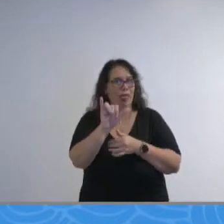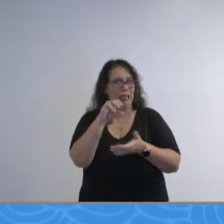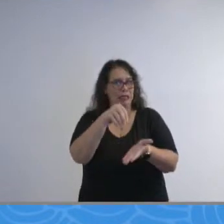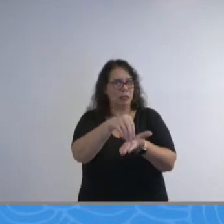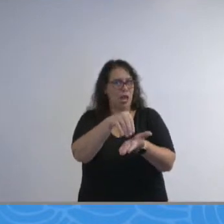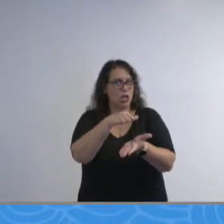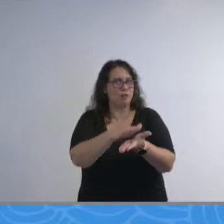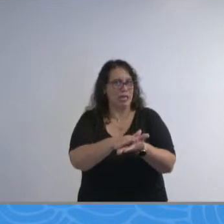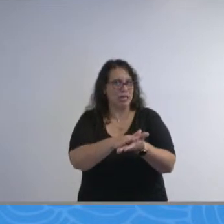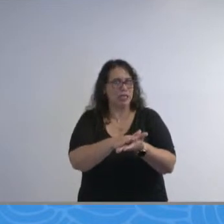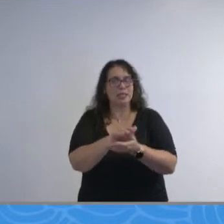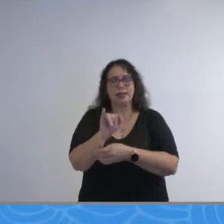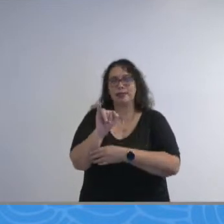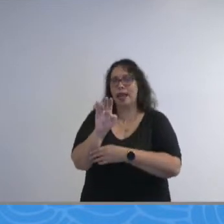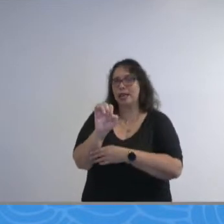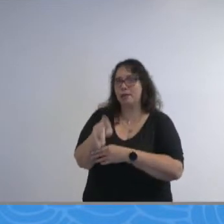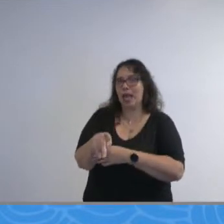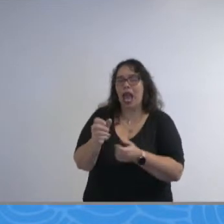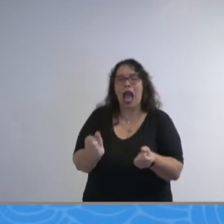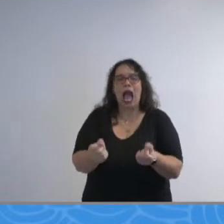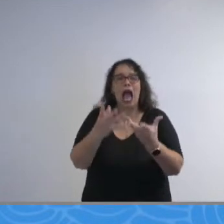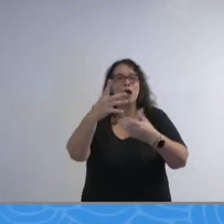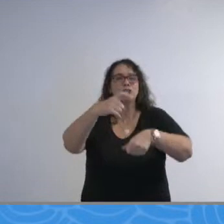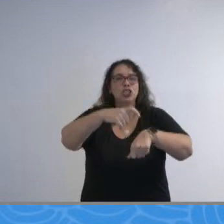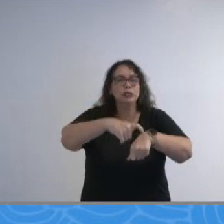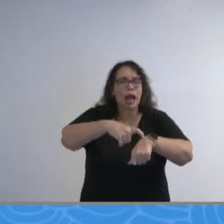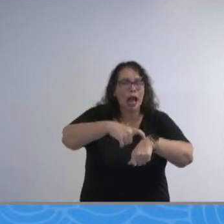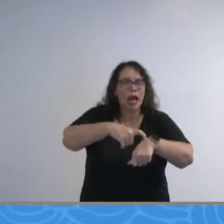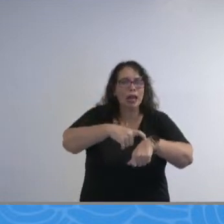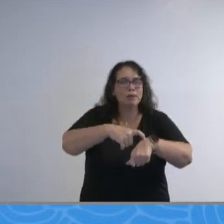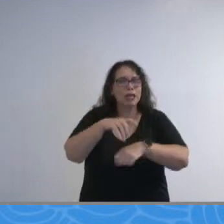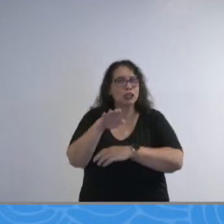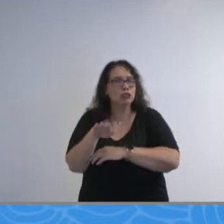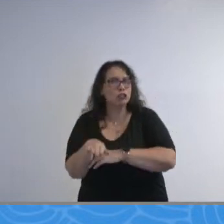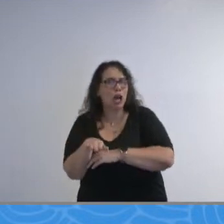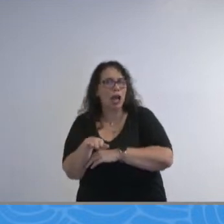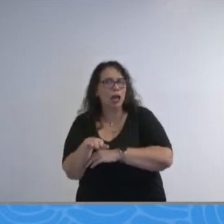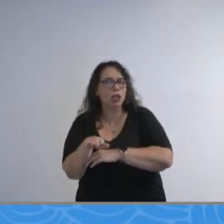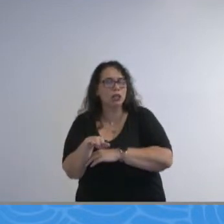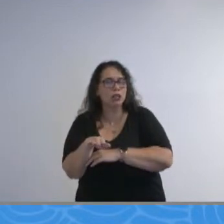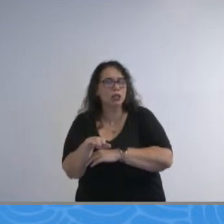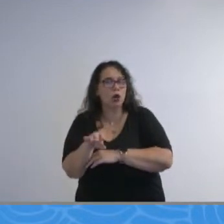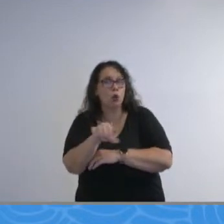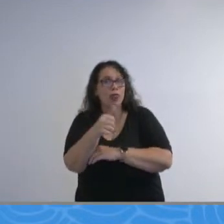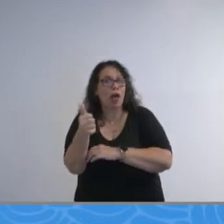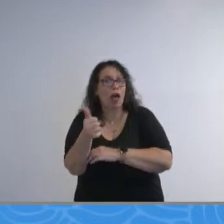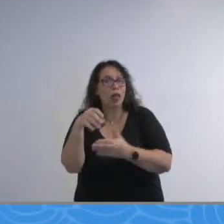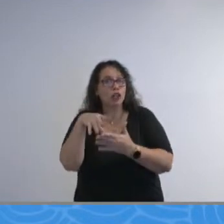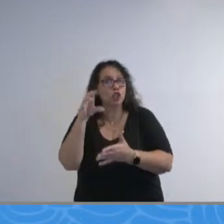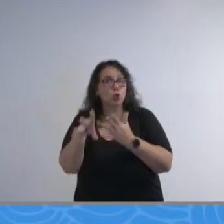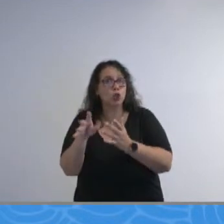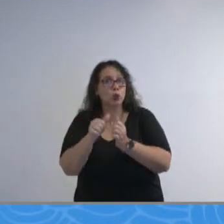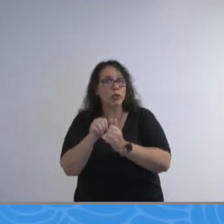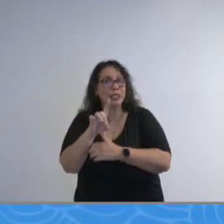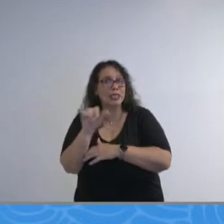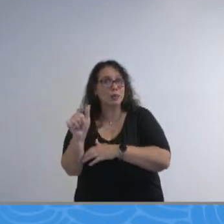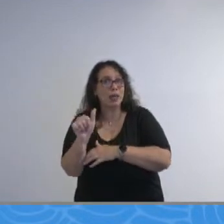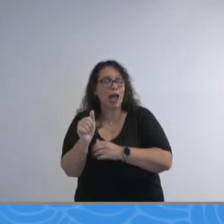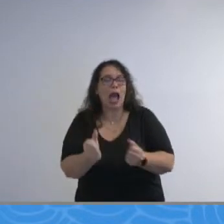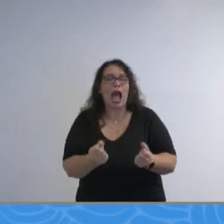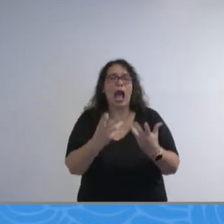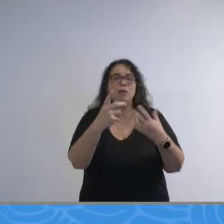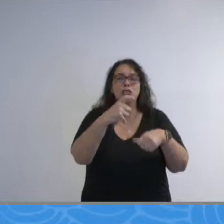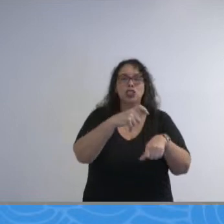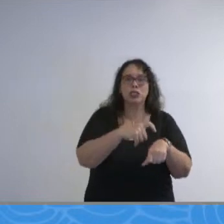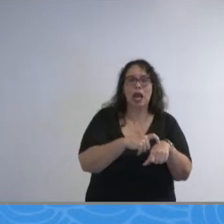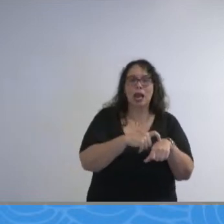documented in the IEP. How much time is a child spending with other students who have disabilities, and how much time are they spending